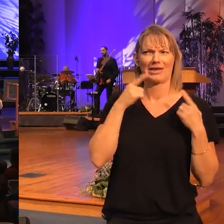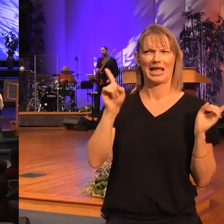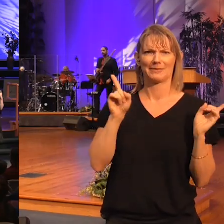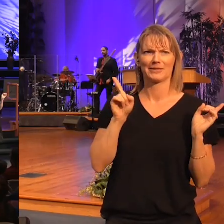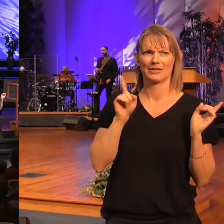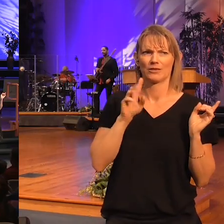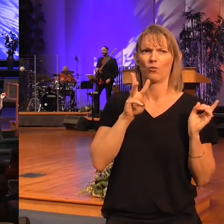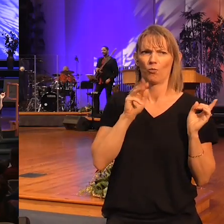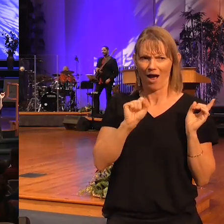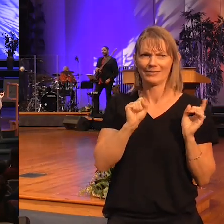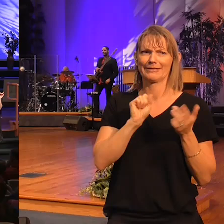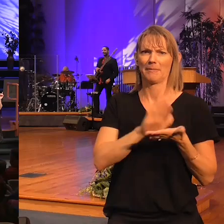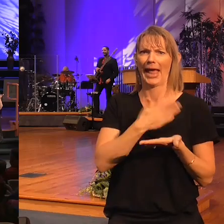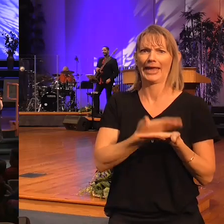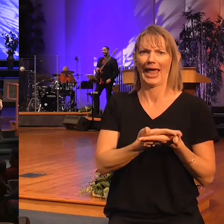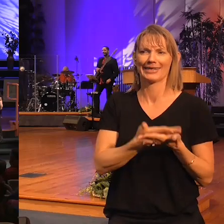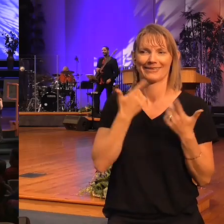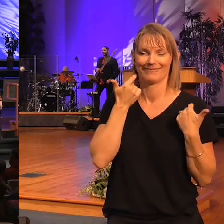pancakes.